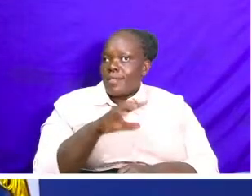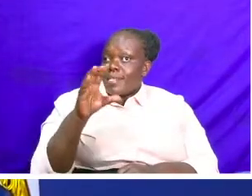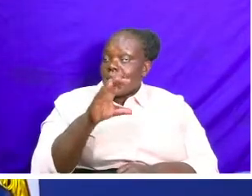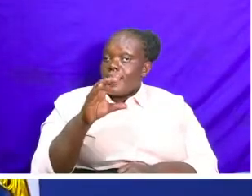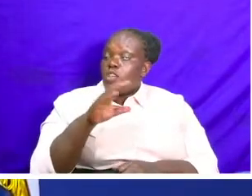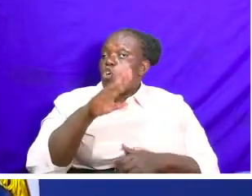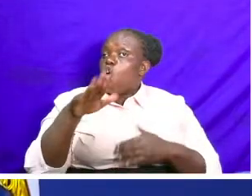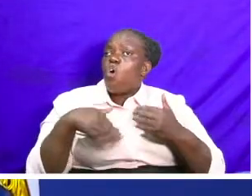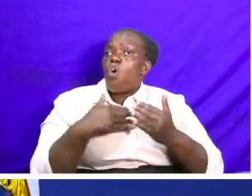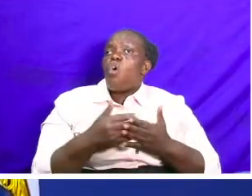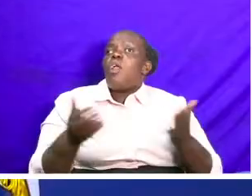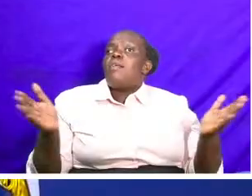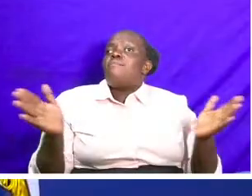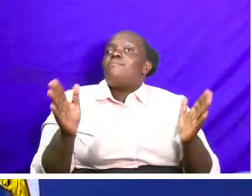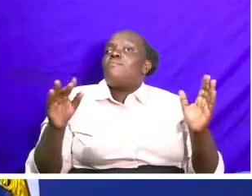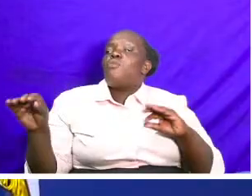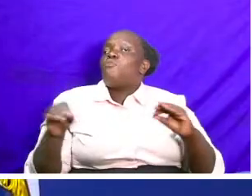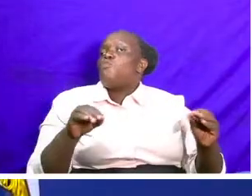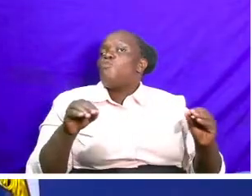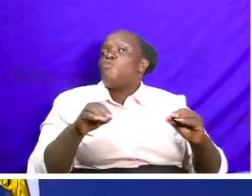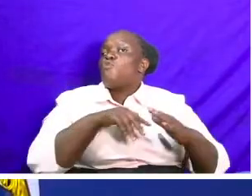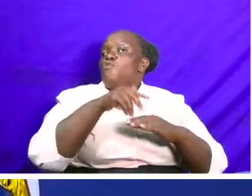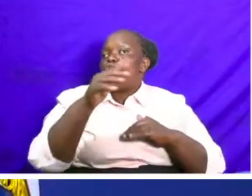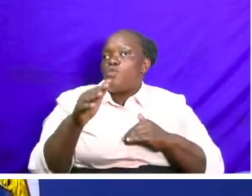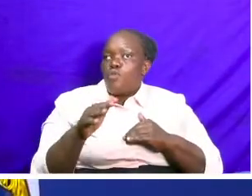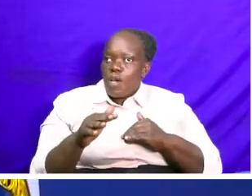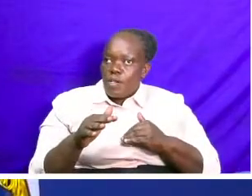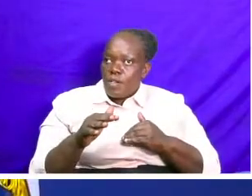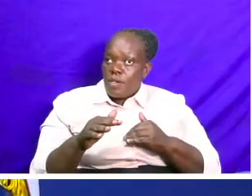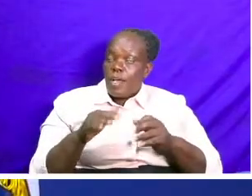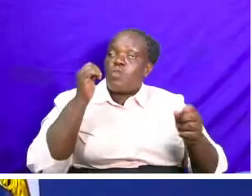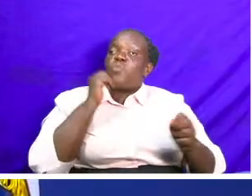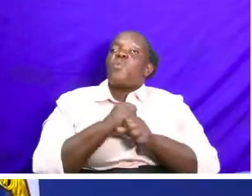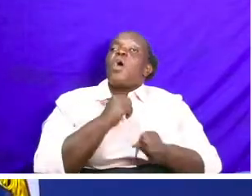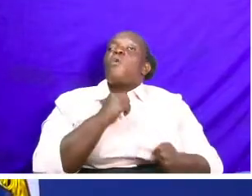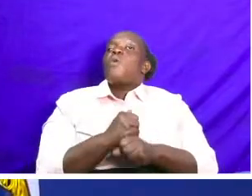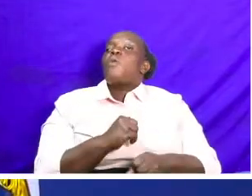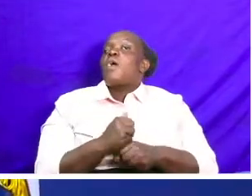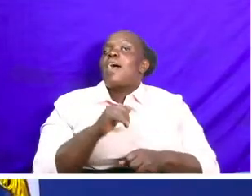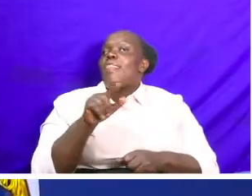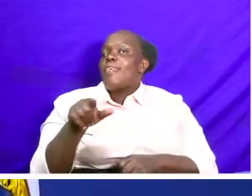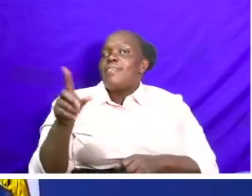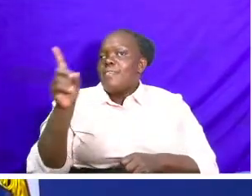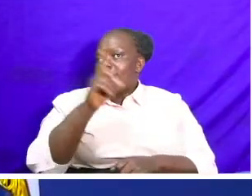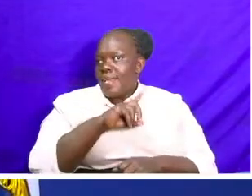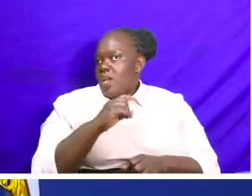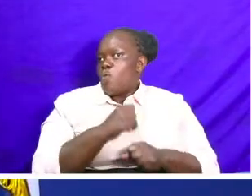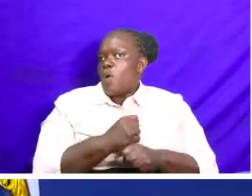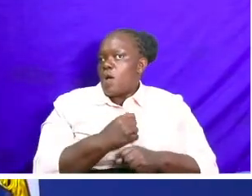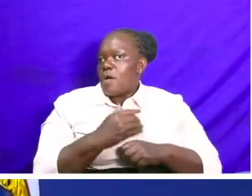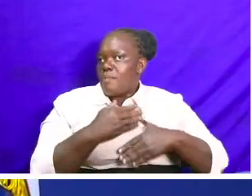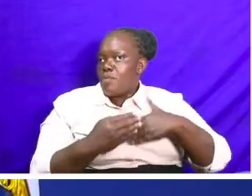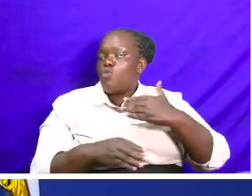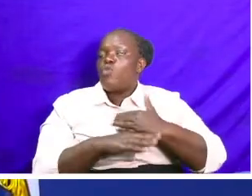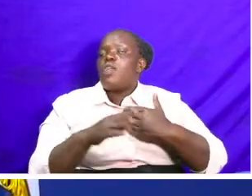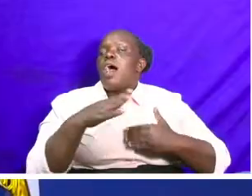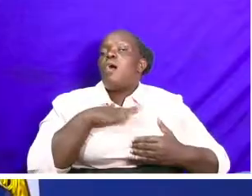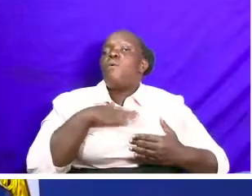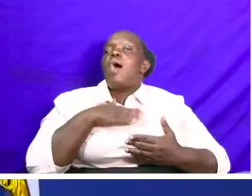Citizens are urged to move forward and work that day constructively to build our